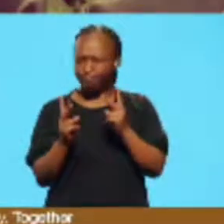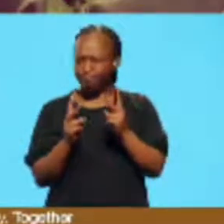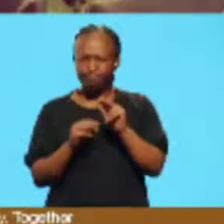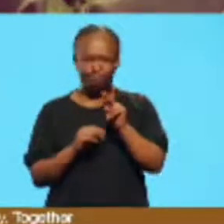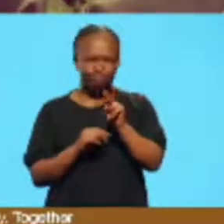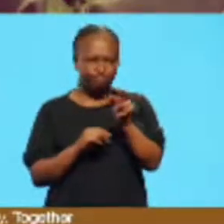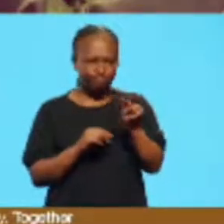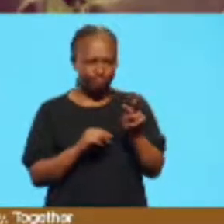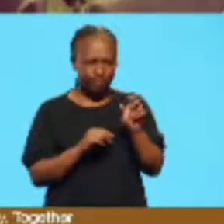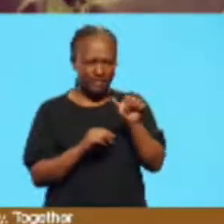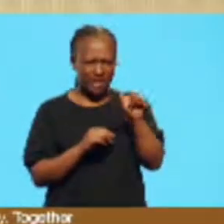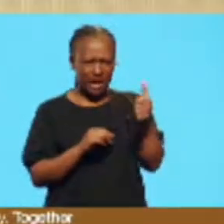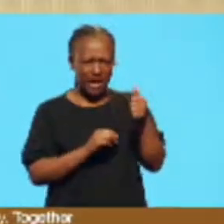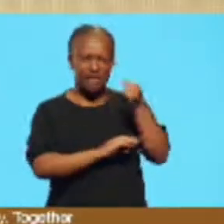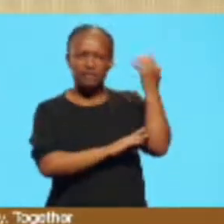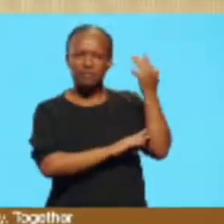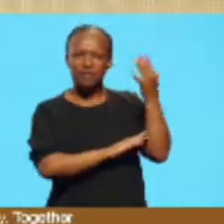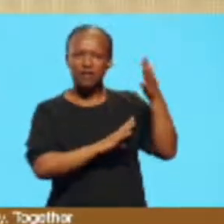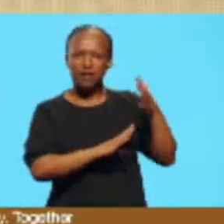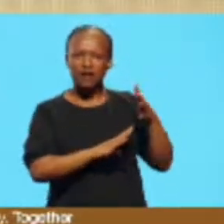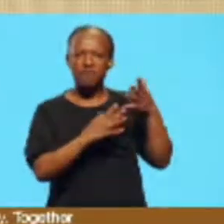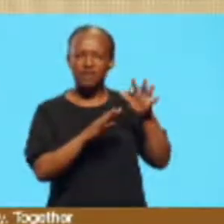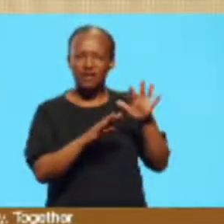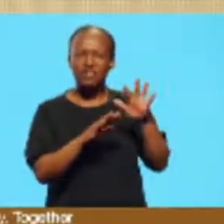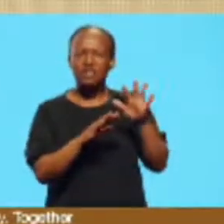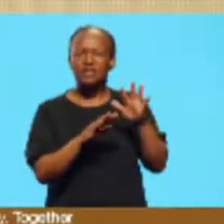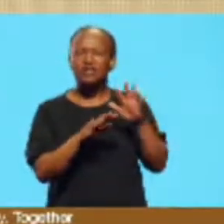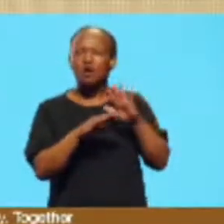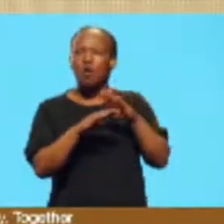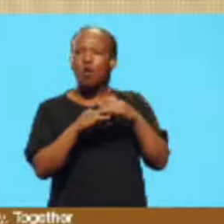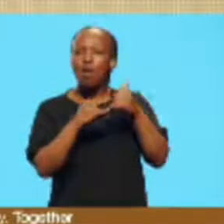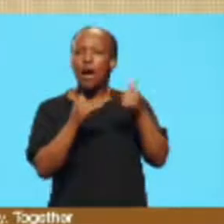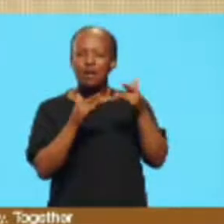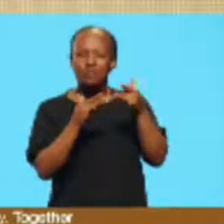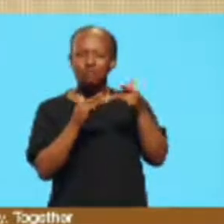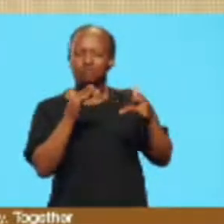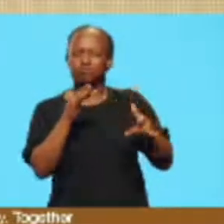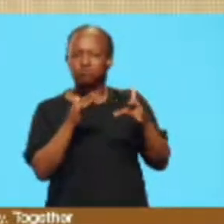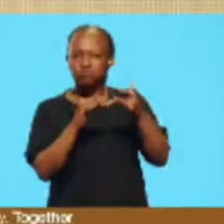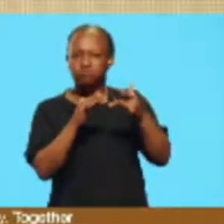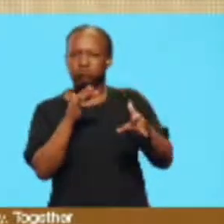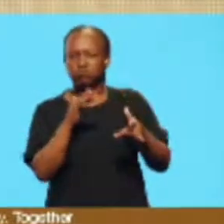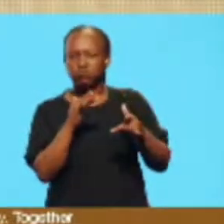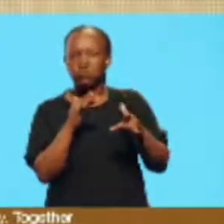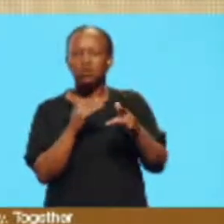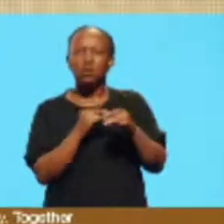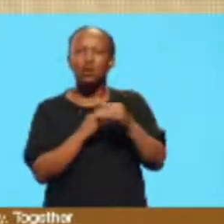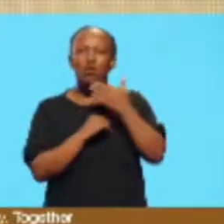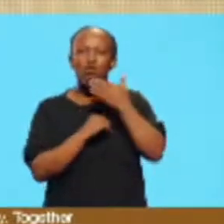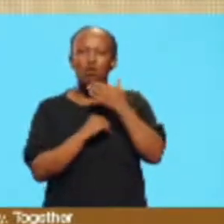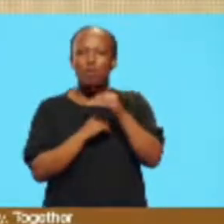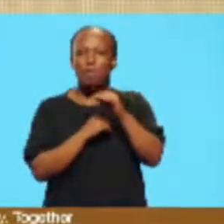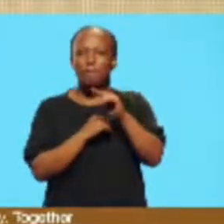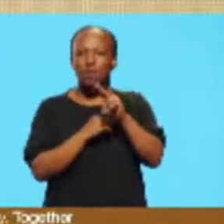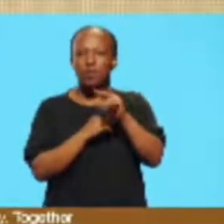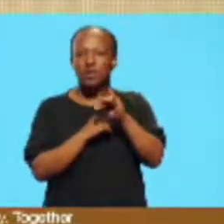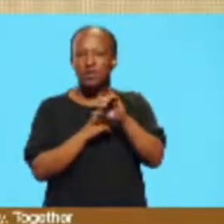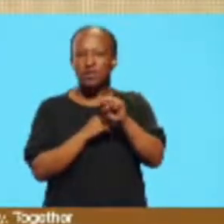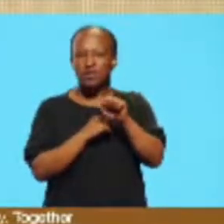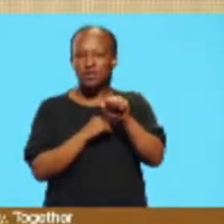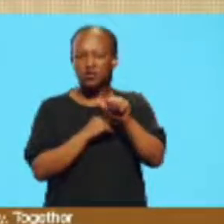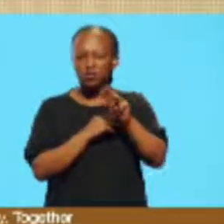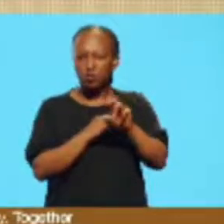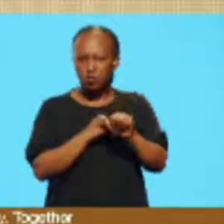another speaker as well who has been experiencing these challenges in terms of connectivity, who is Buiswa, but what we are still trying